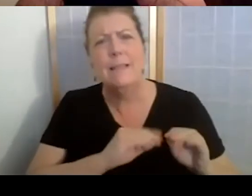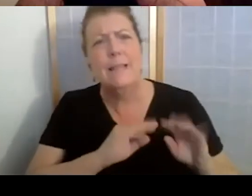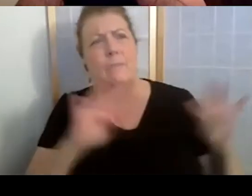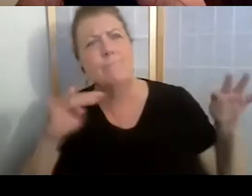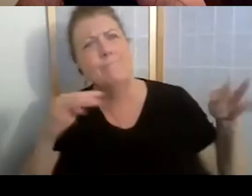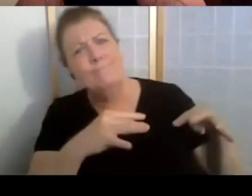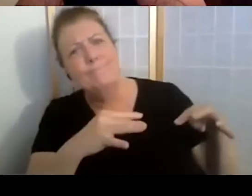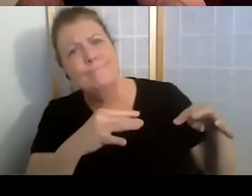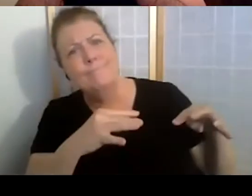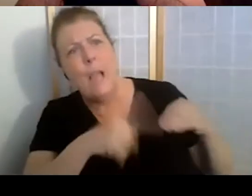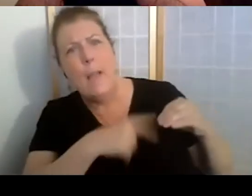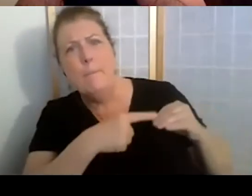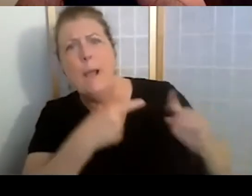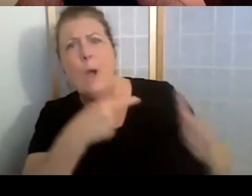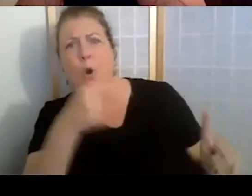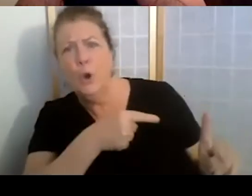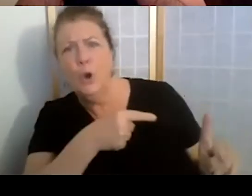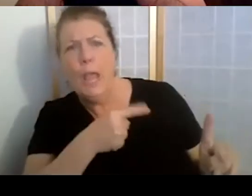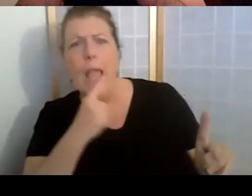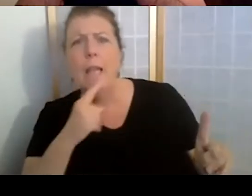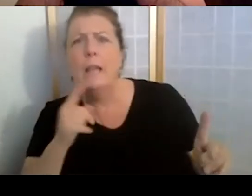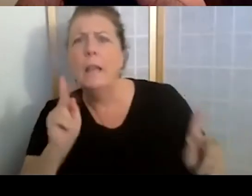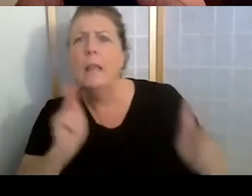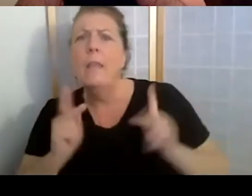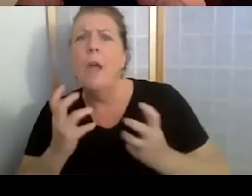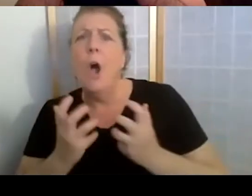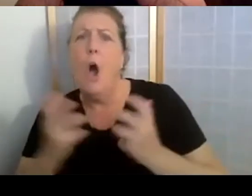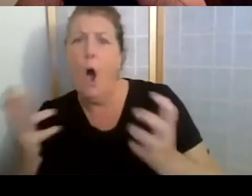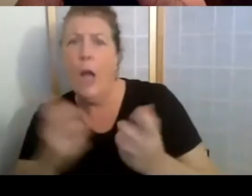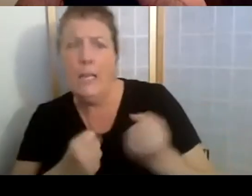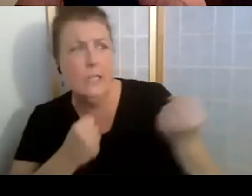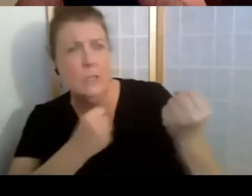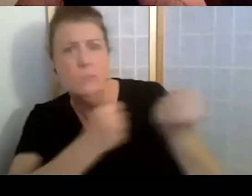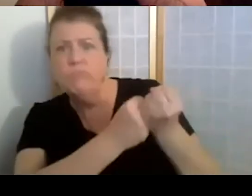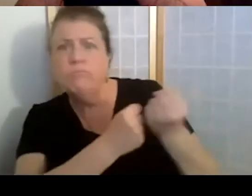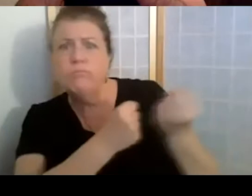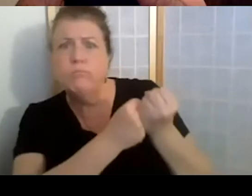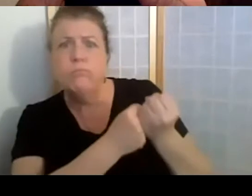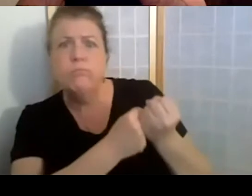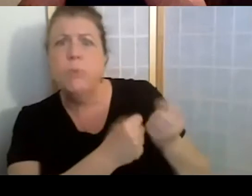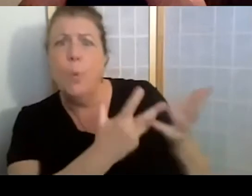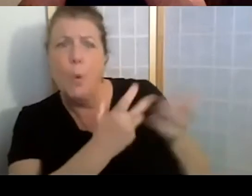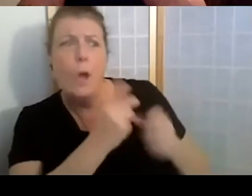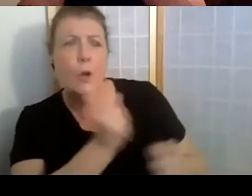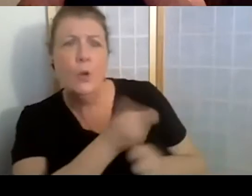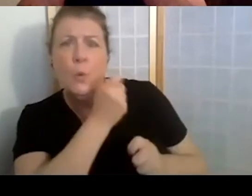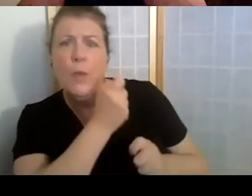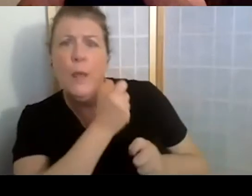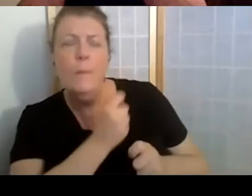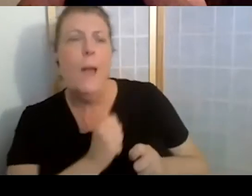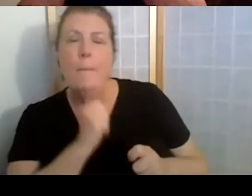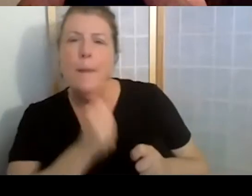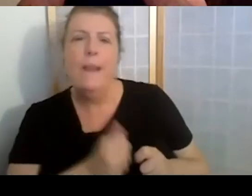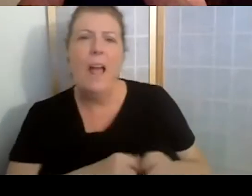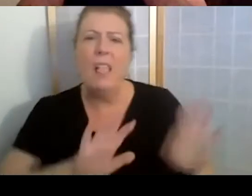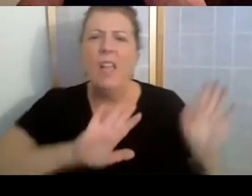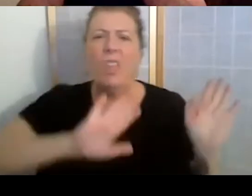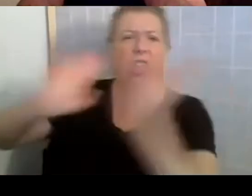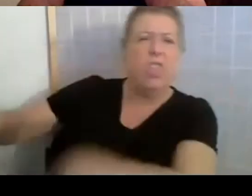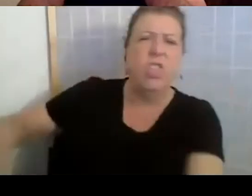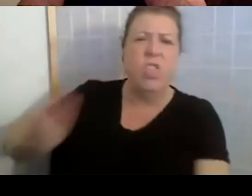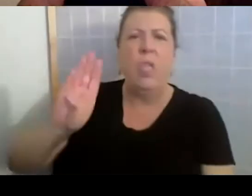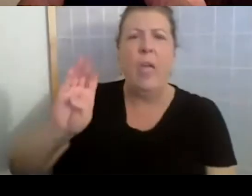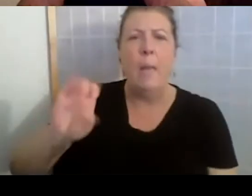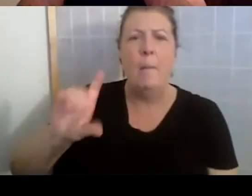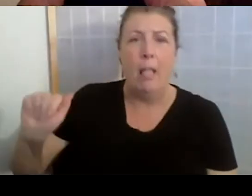the expense of really thinking Bella has an excellent point. Yes. You know, and that that is something that makes a